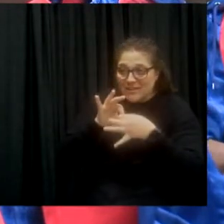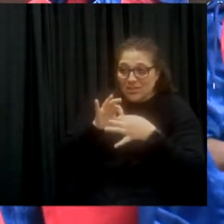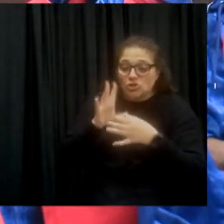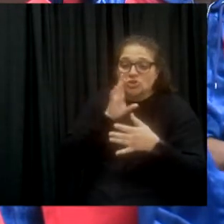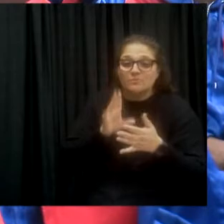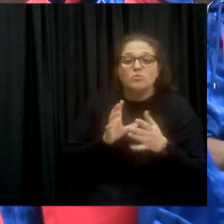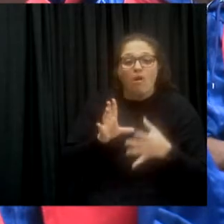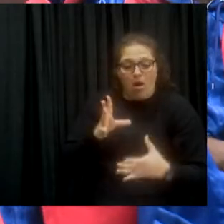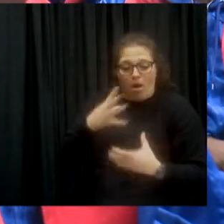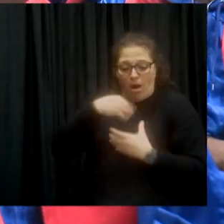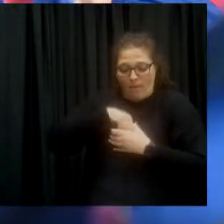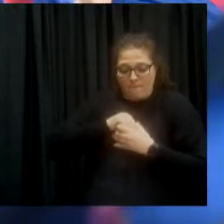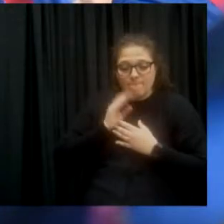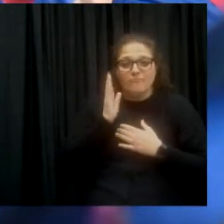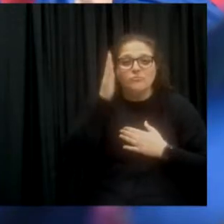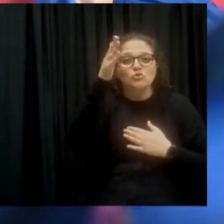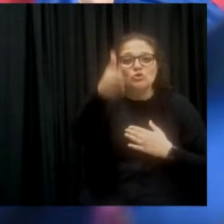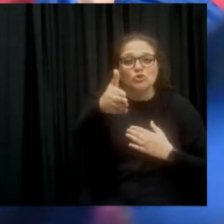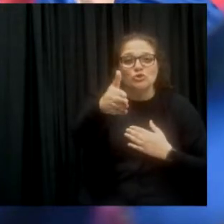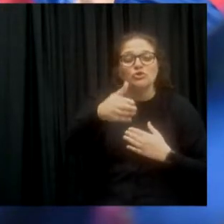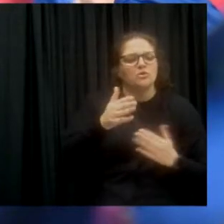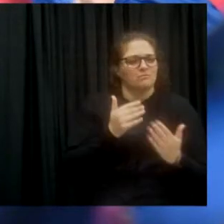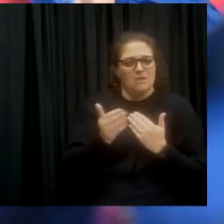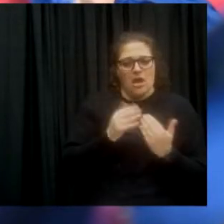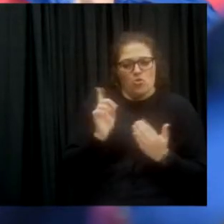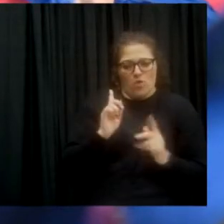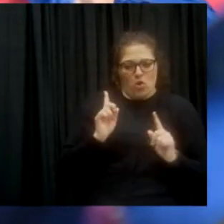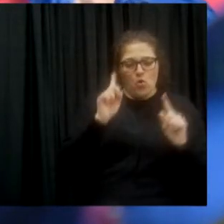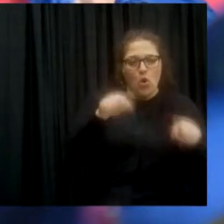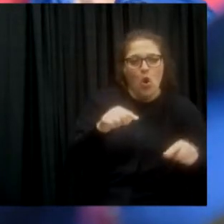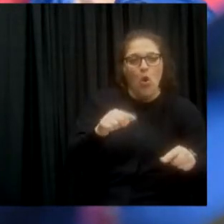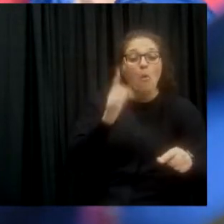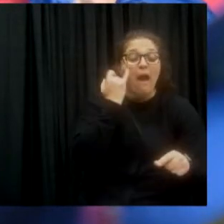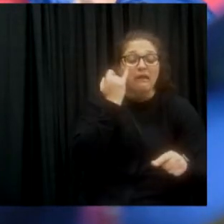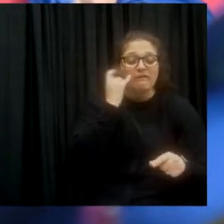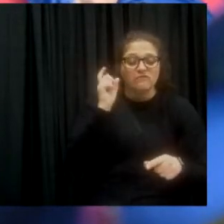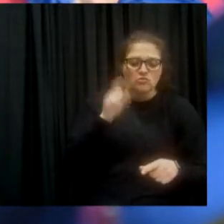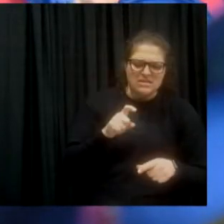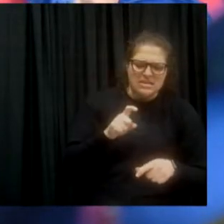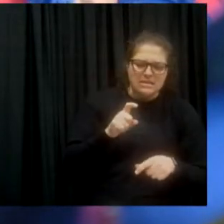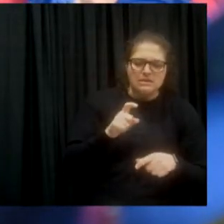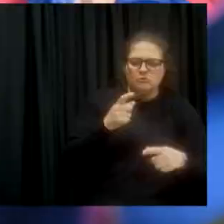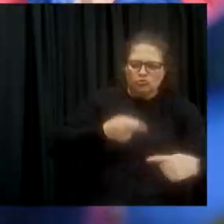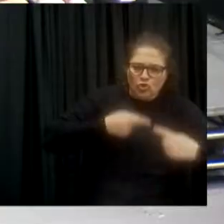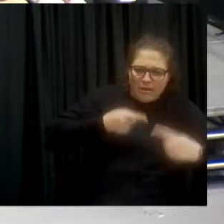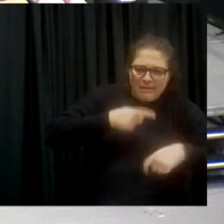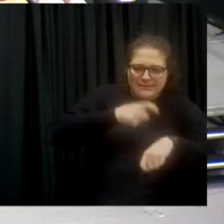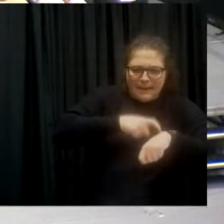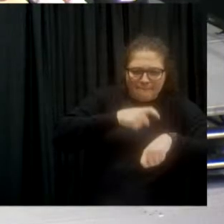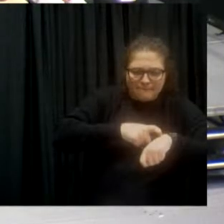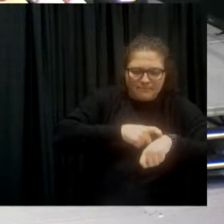relationships travel with you into the future, wherever you may go, and be there for